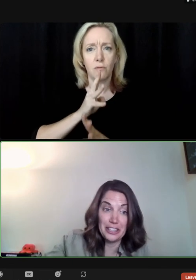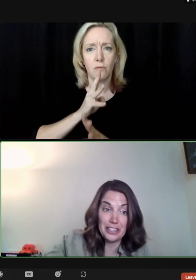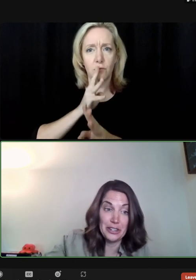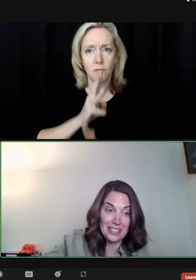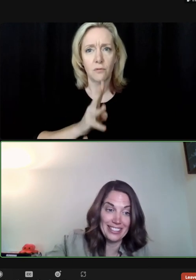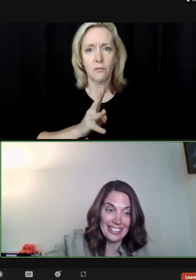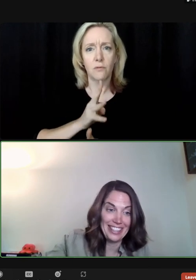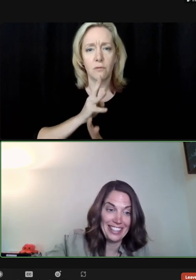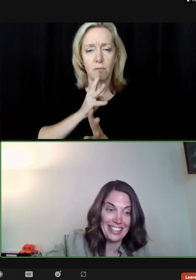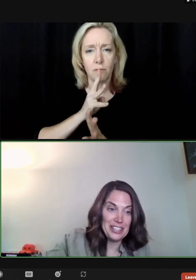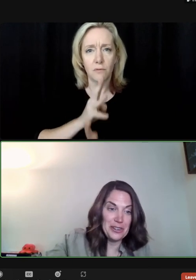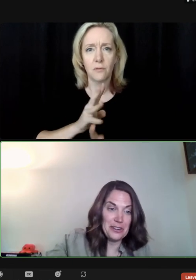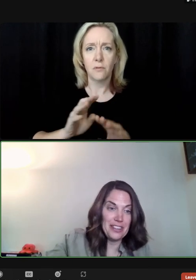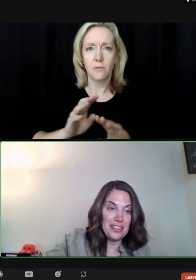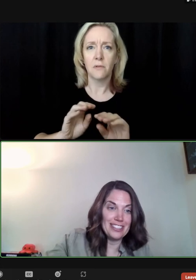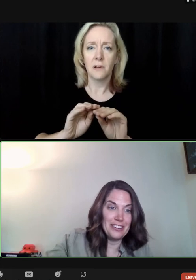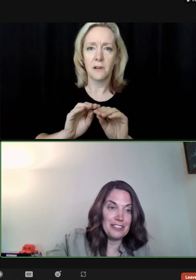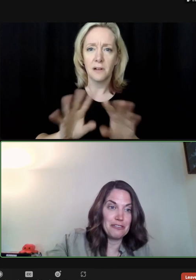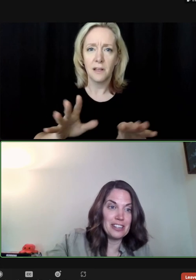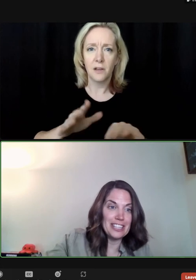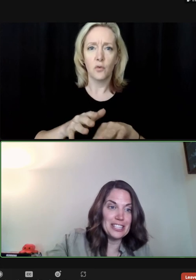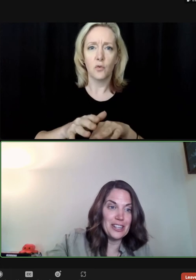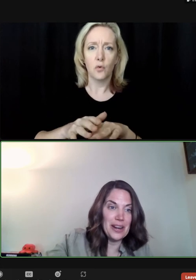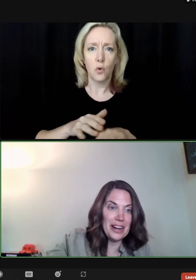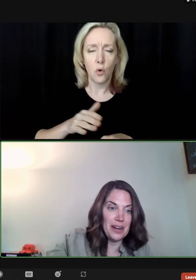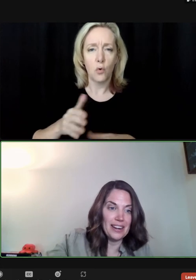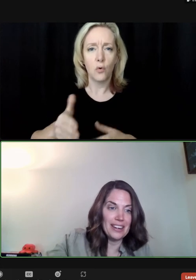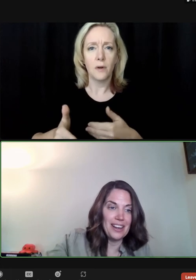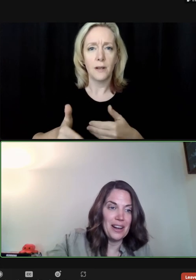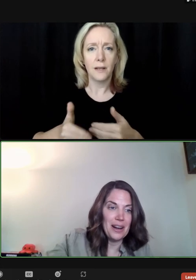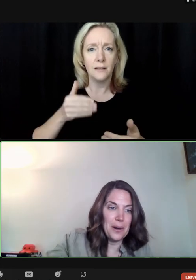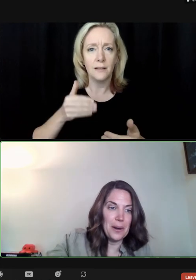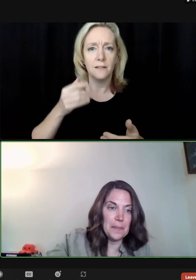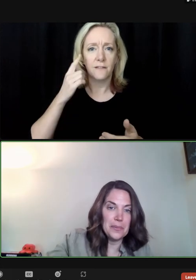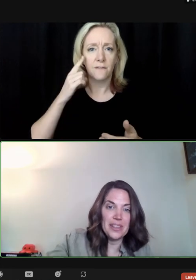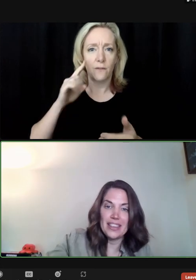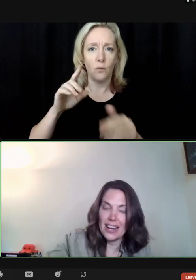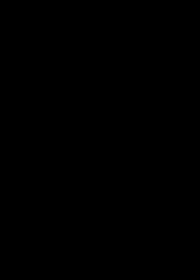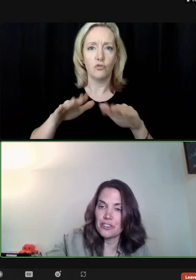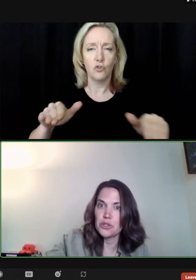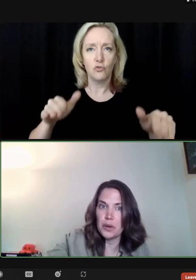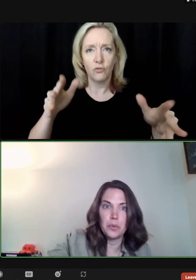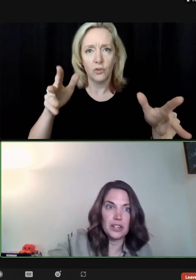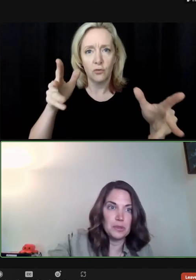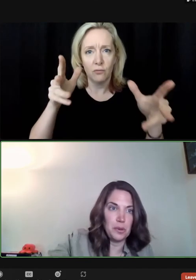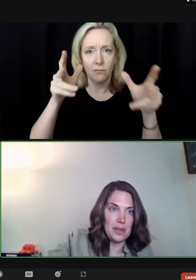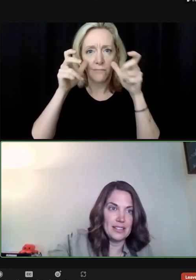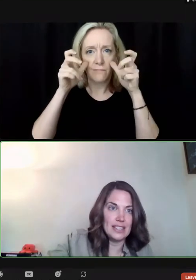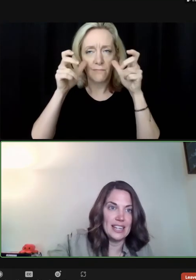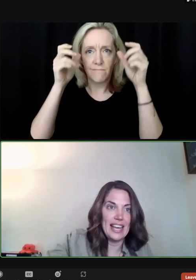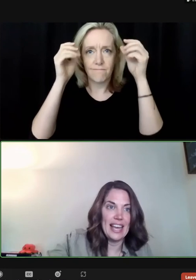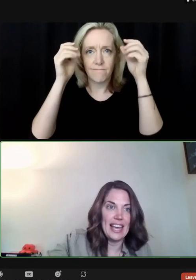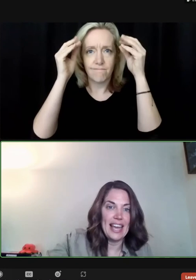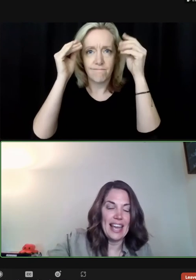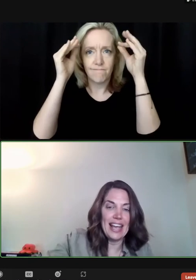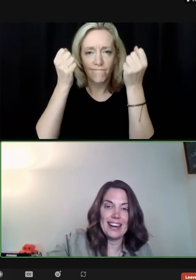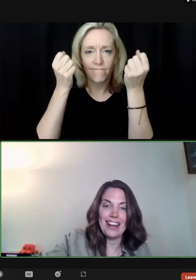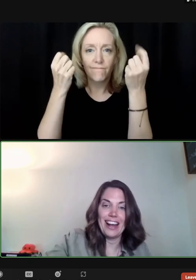and how clear he goes. So I don't know if that sounded really slow to anybody, but that's 120 words per